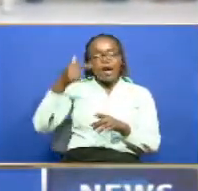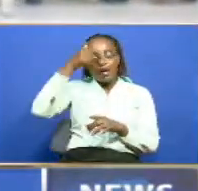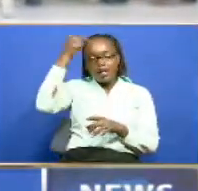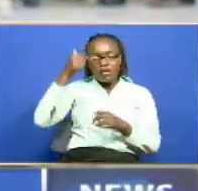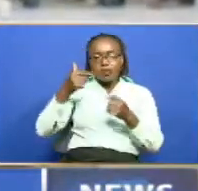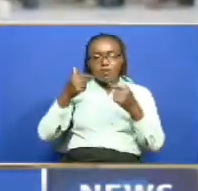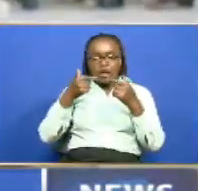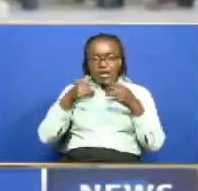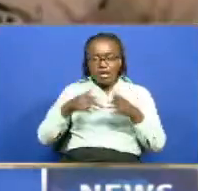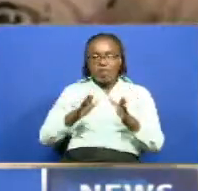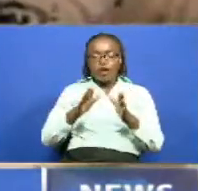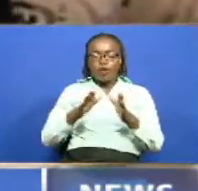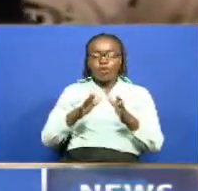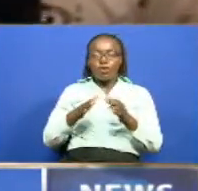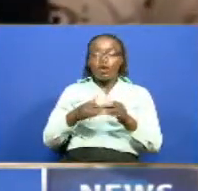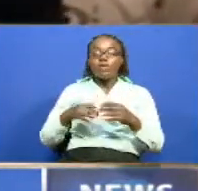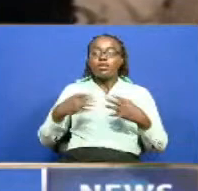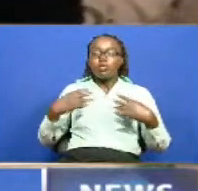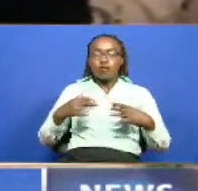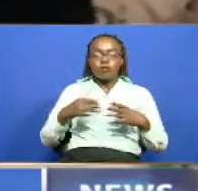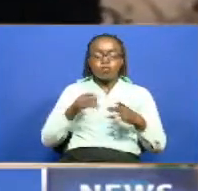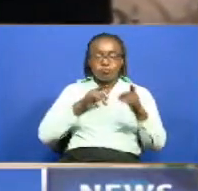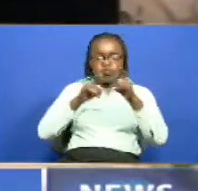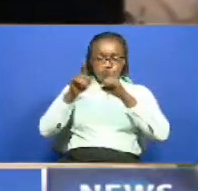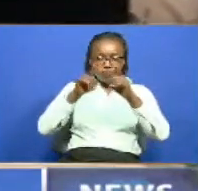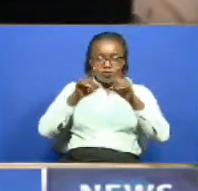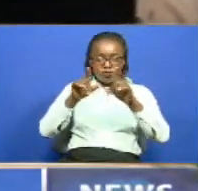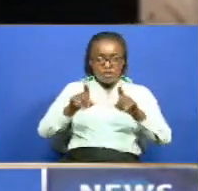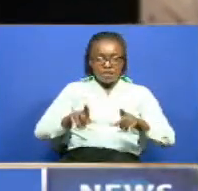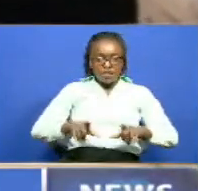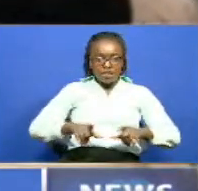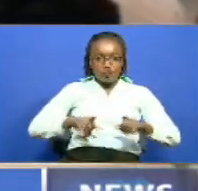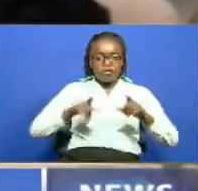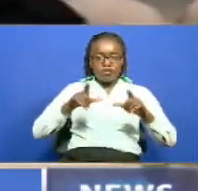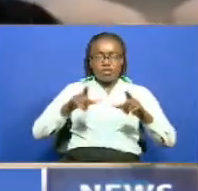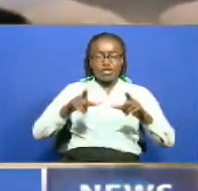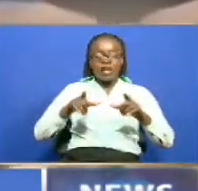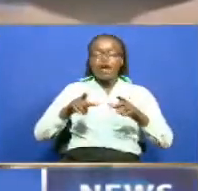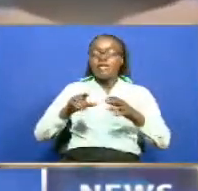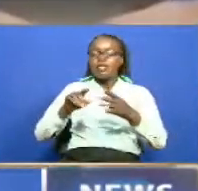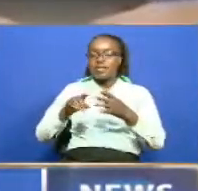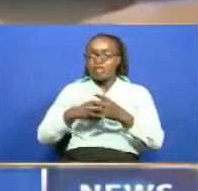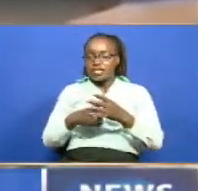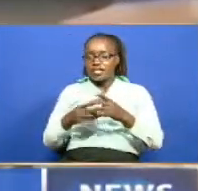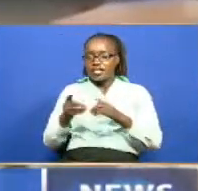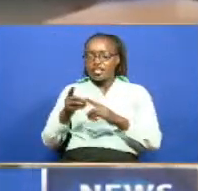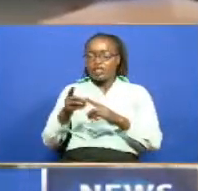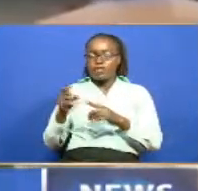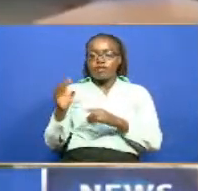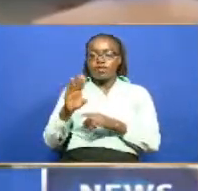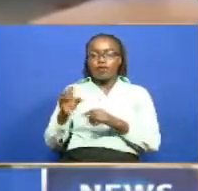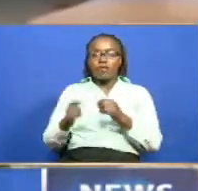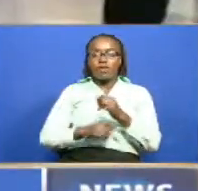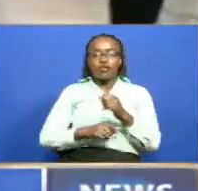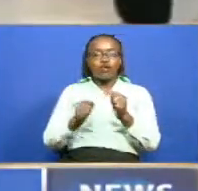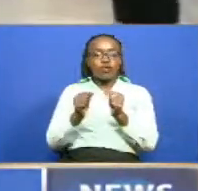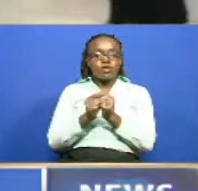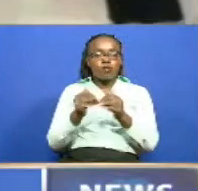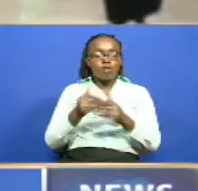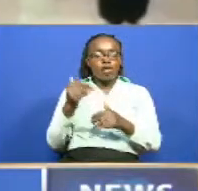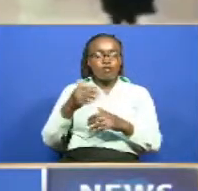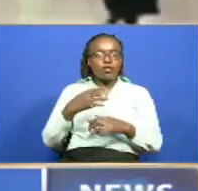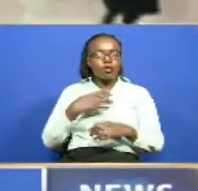will allow pilgrims living inside the country to undertake their Umrah pilgrimage beginning October 4th after a 7-month pause due